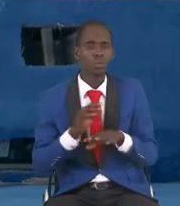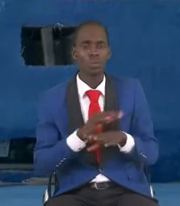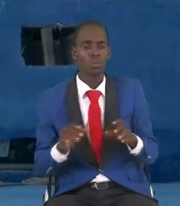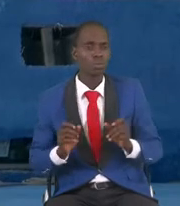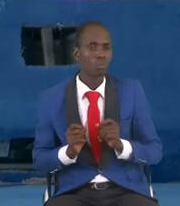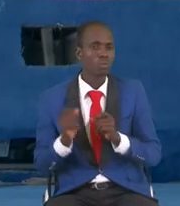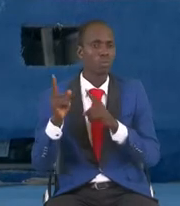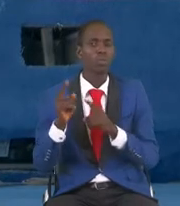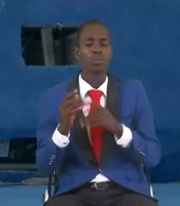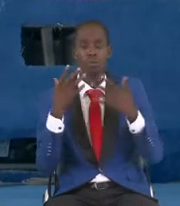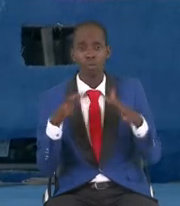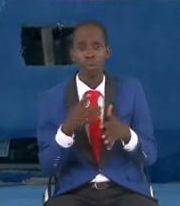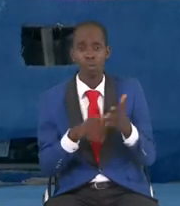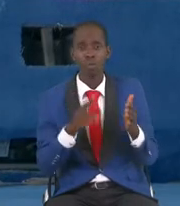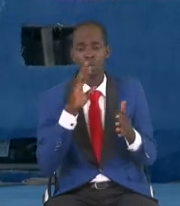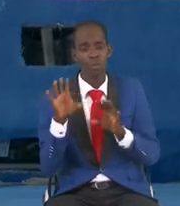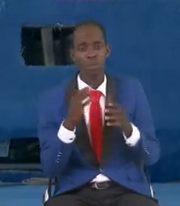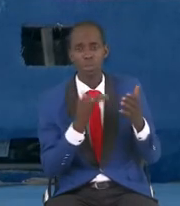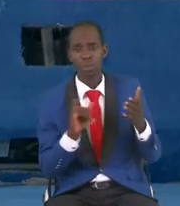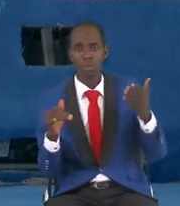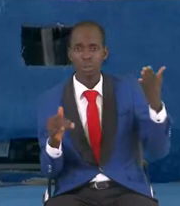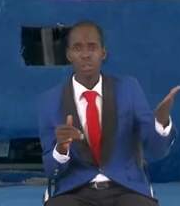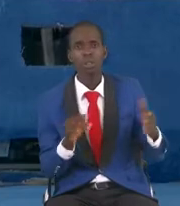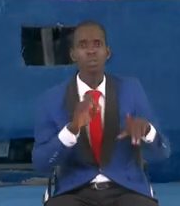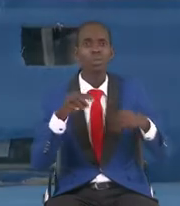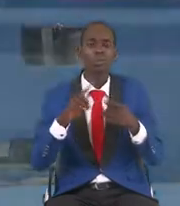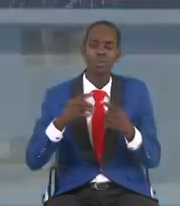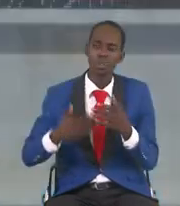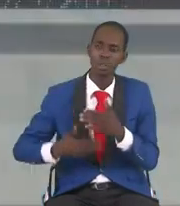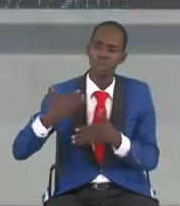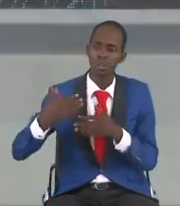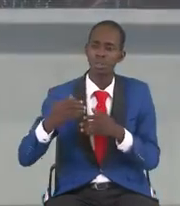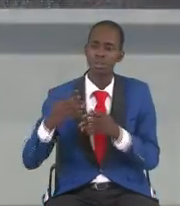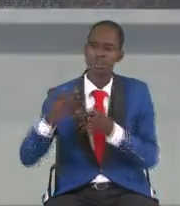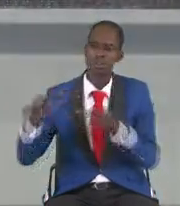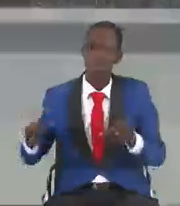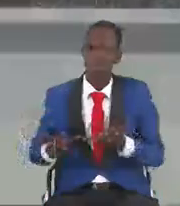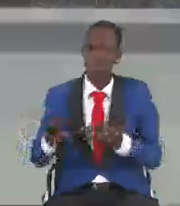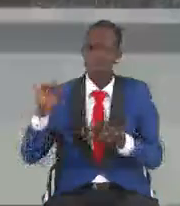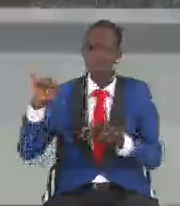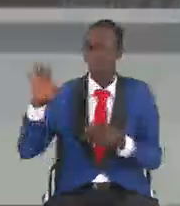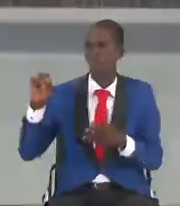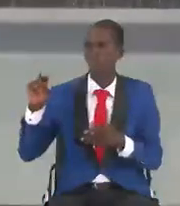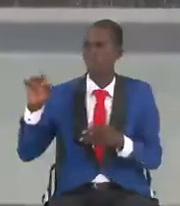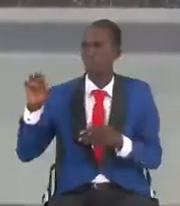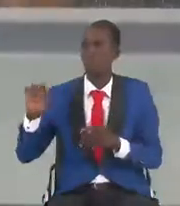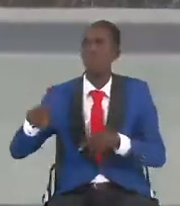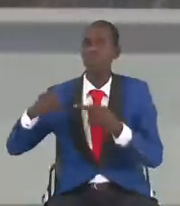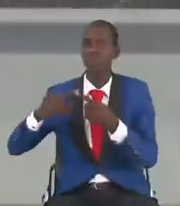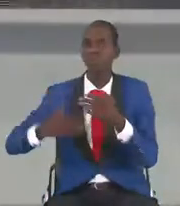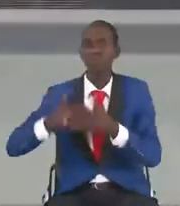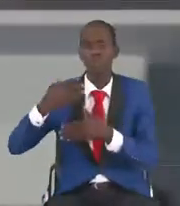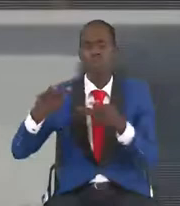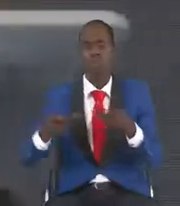what you are doing there, and then you go to the next place, Iconium, and you go to the next place, Lystra. What